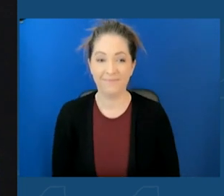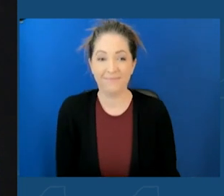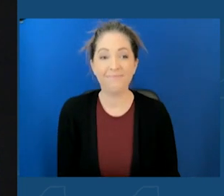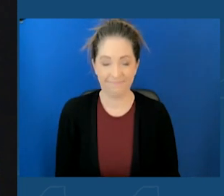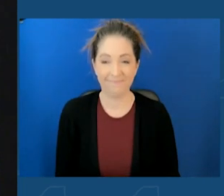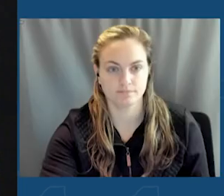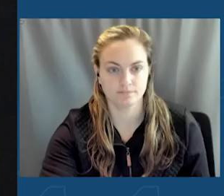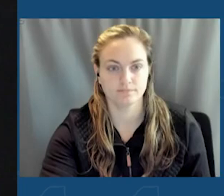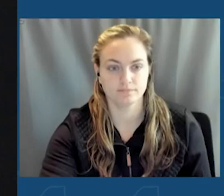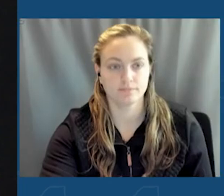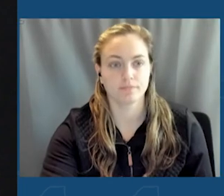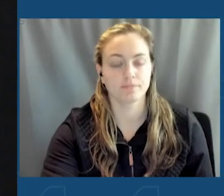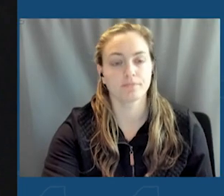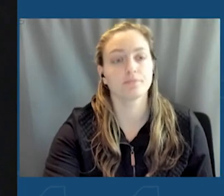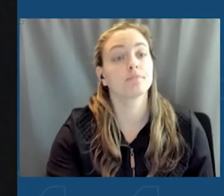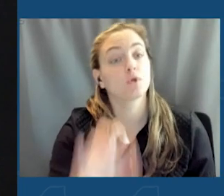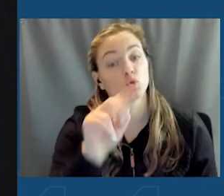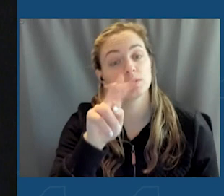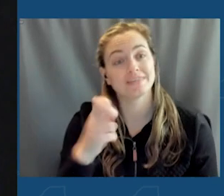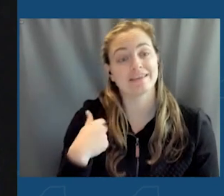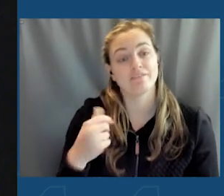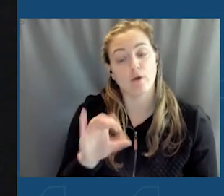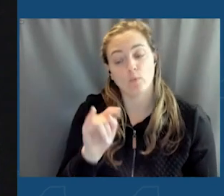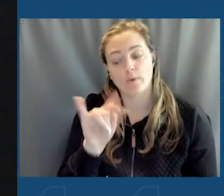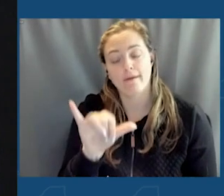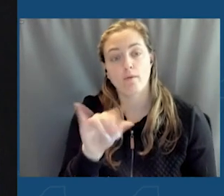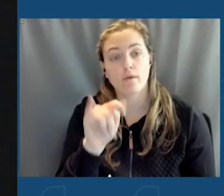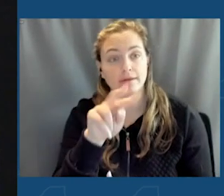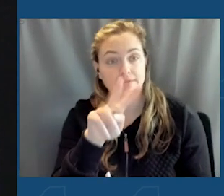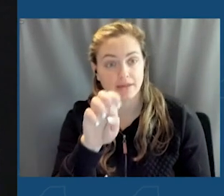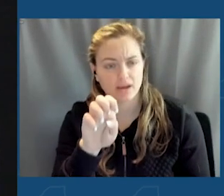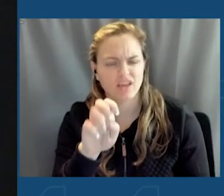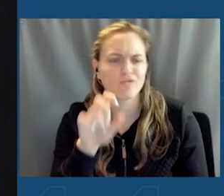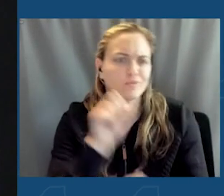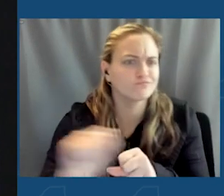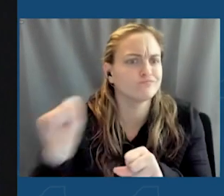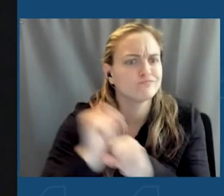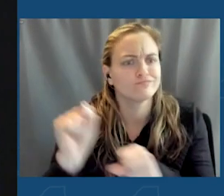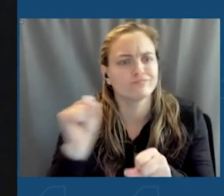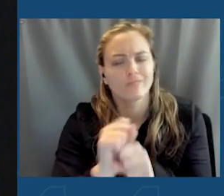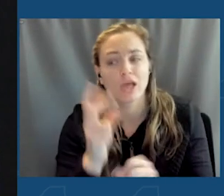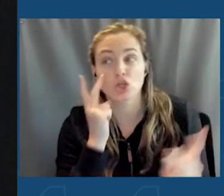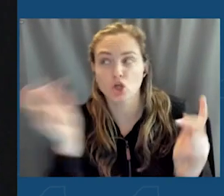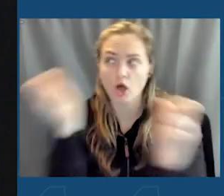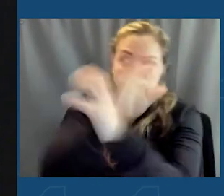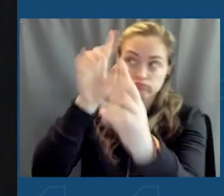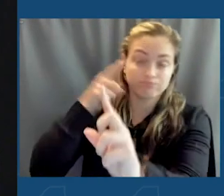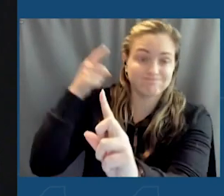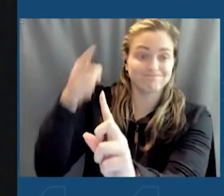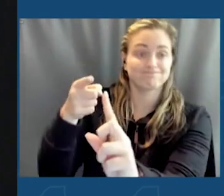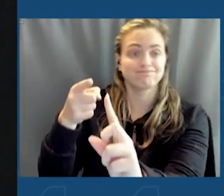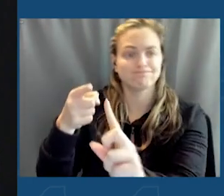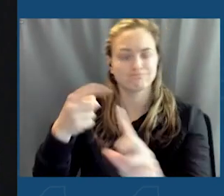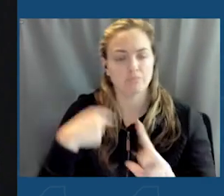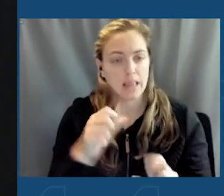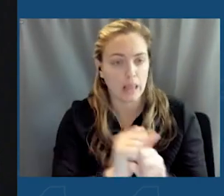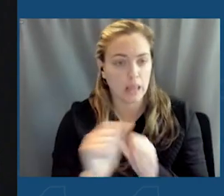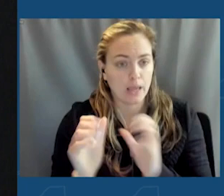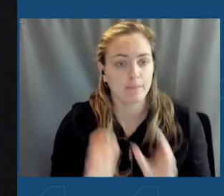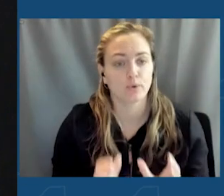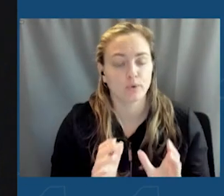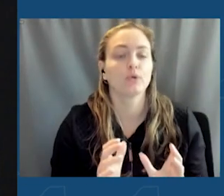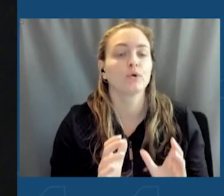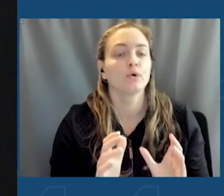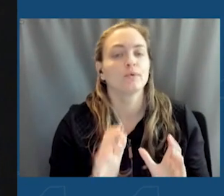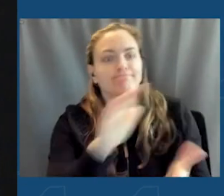And to Steve, our county executive, who worked tirelessly, saw a vision, bringing together labor, academia,